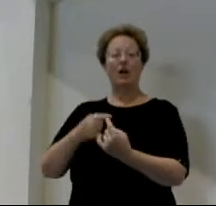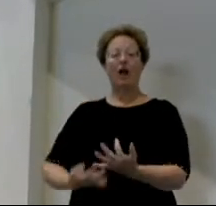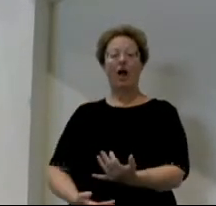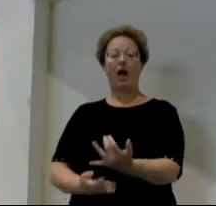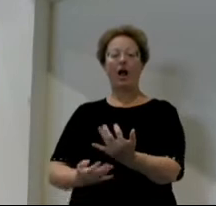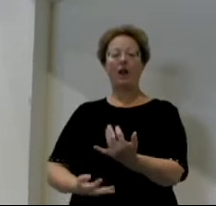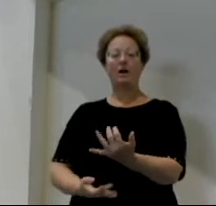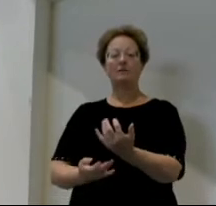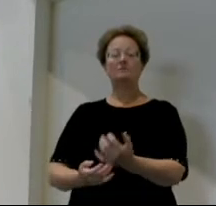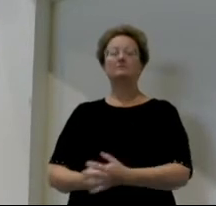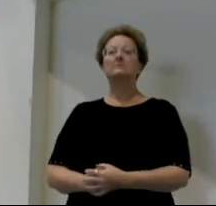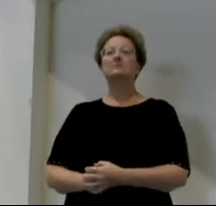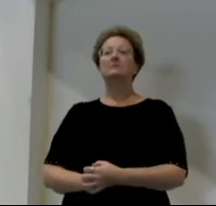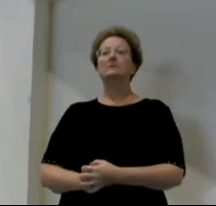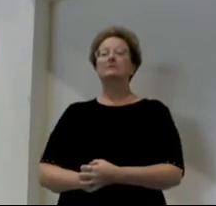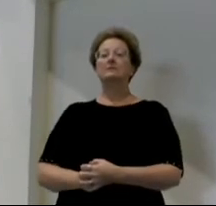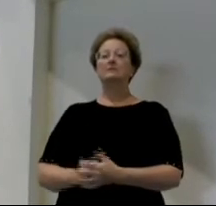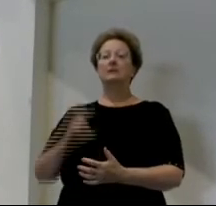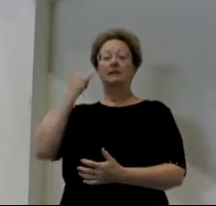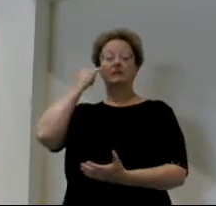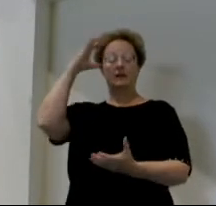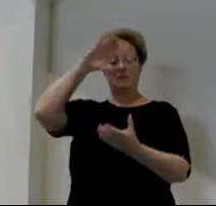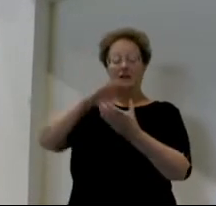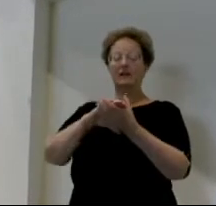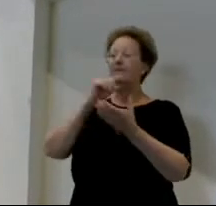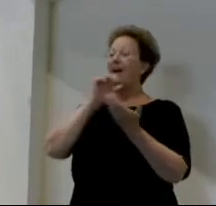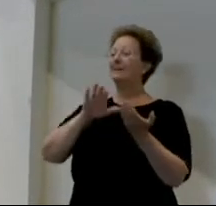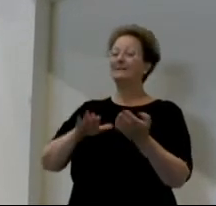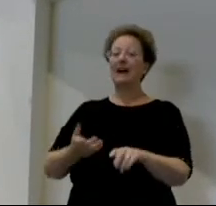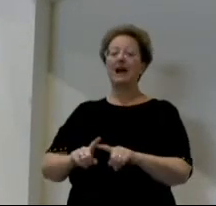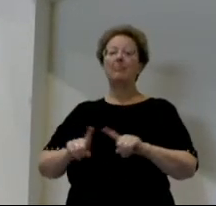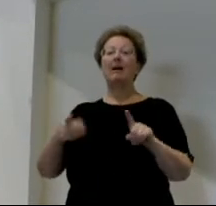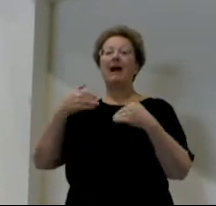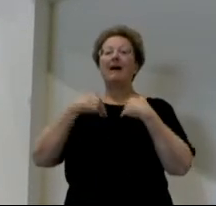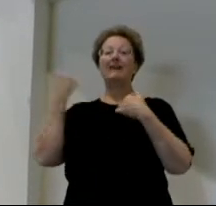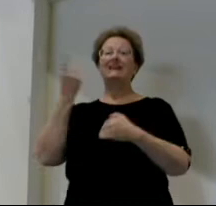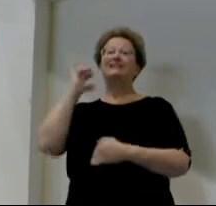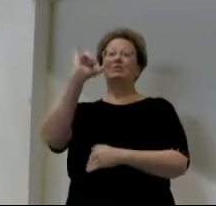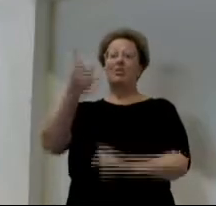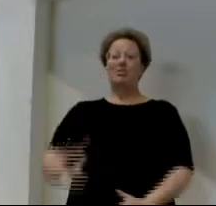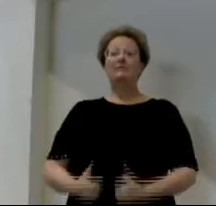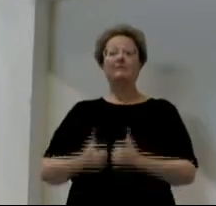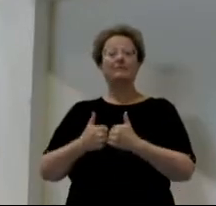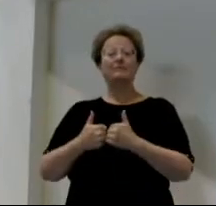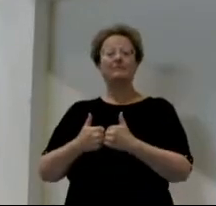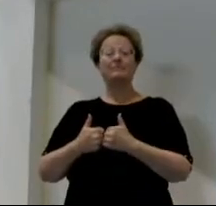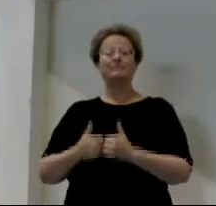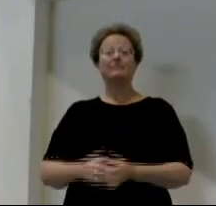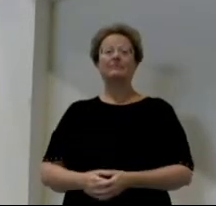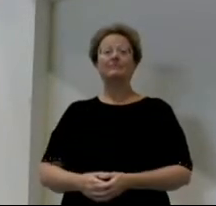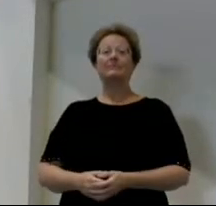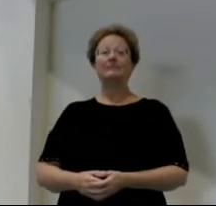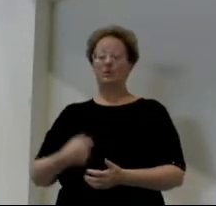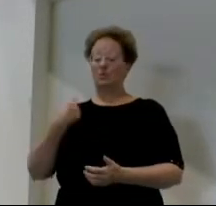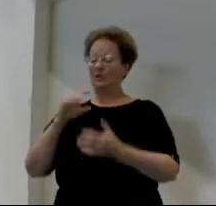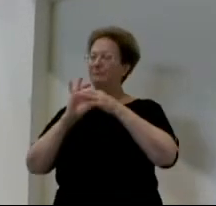He gives us that promise that whoever believes in him would not perish but have everlasting life. And so we're